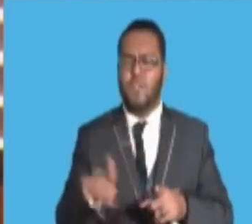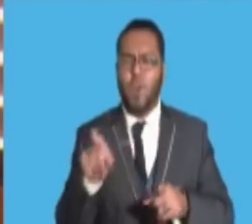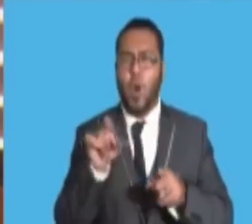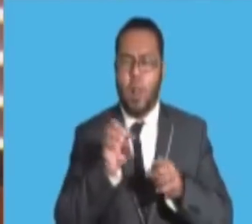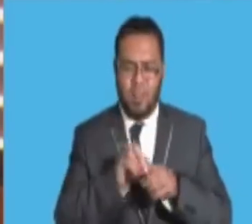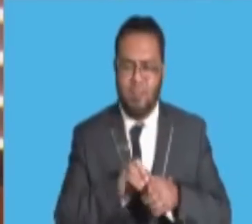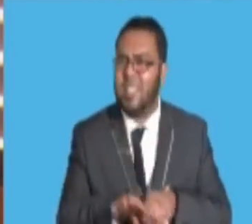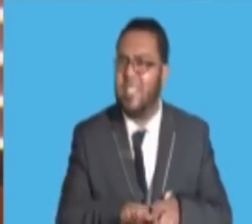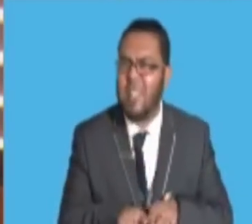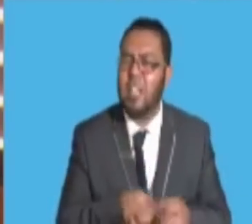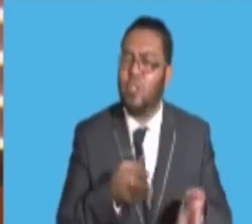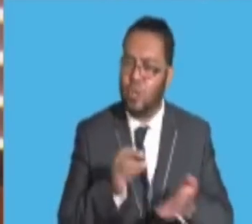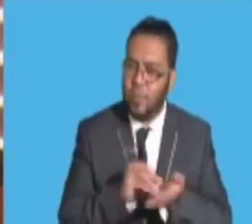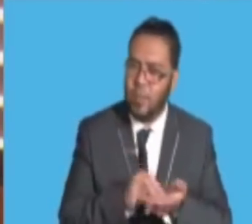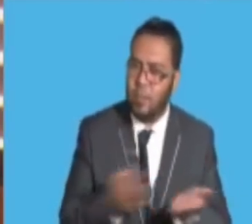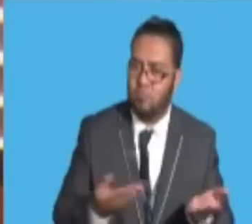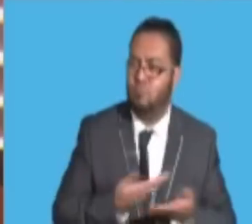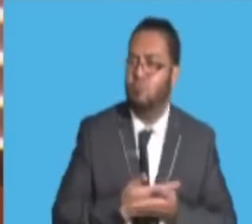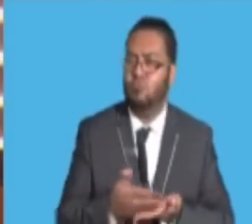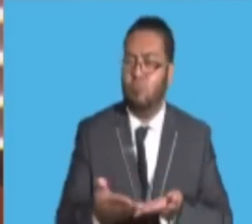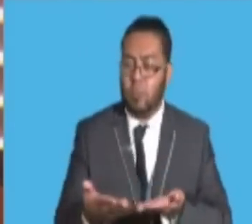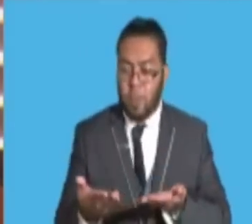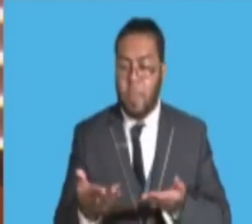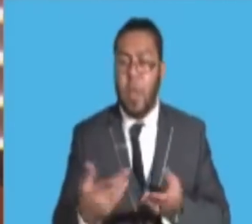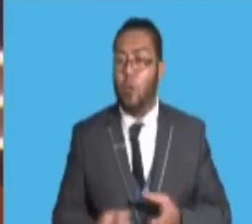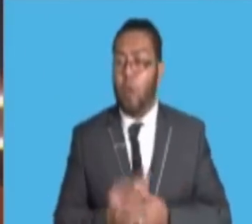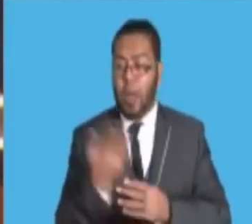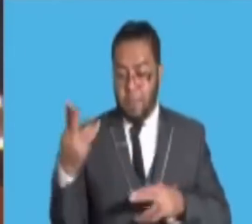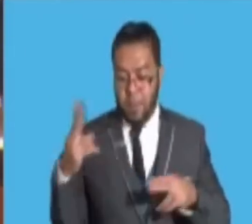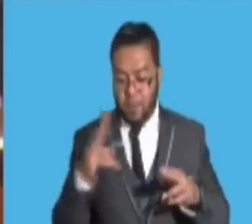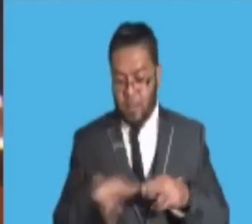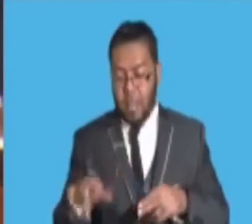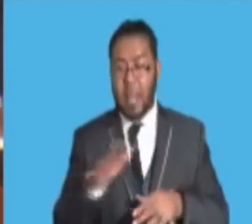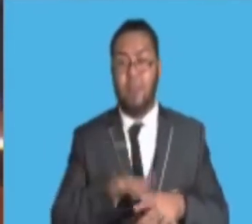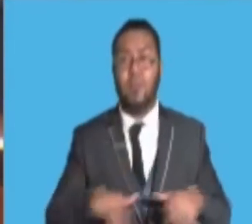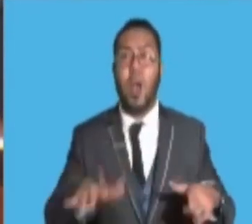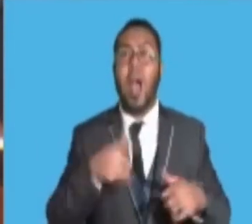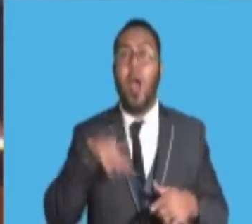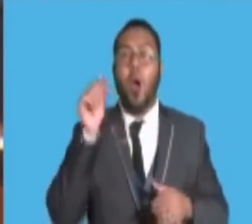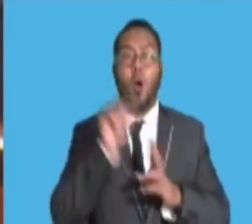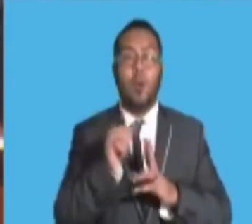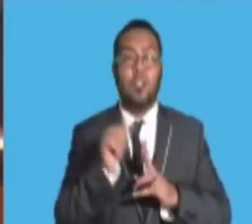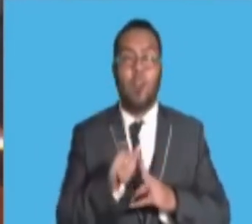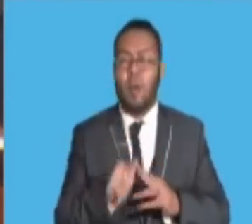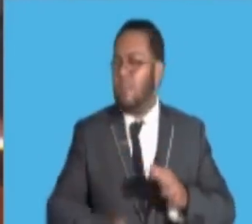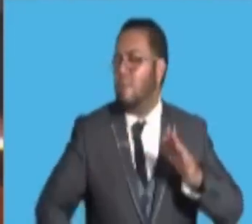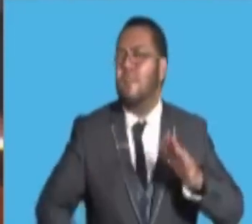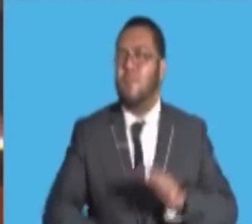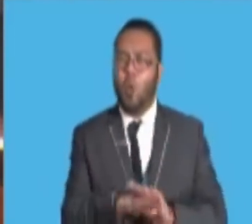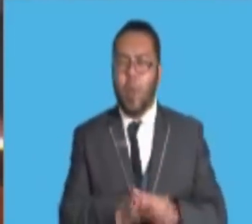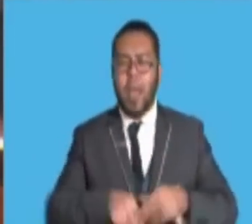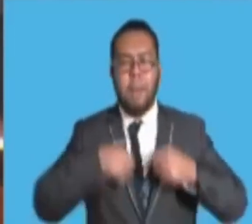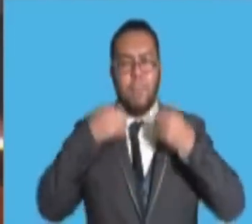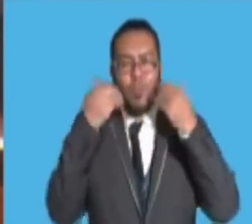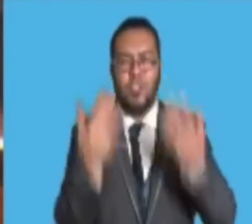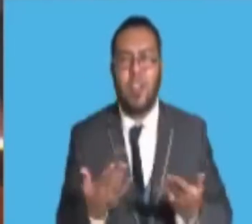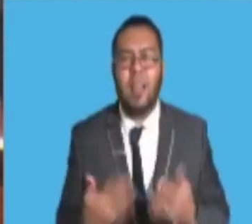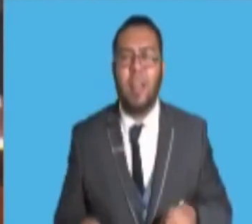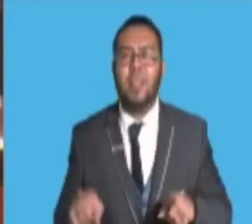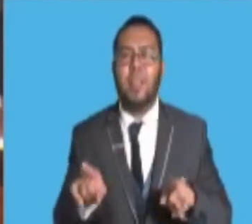serving. Madam Speaker, growing up in Witulebu, I also came to fully appreciate the meaning of